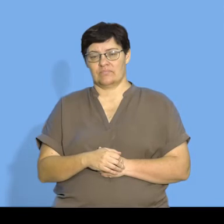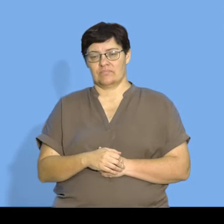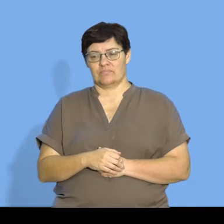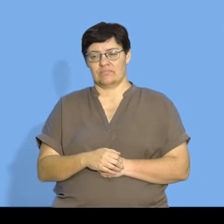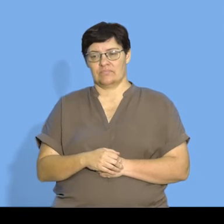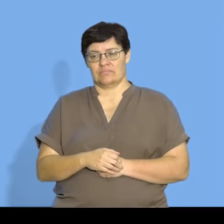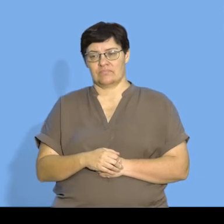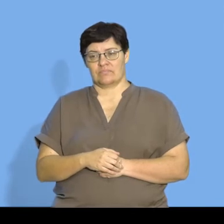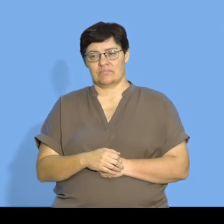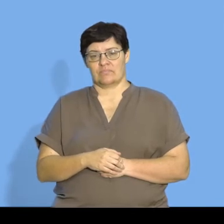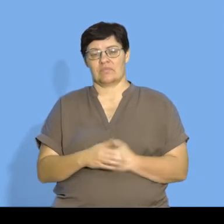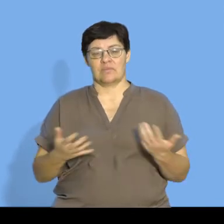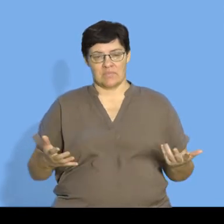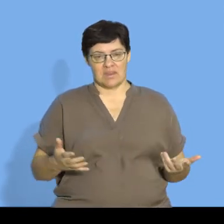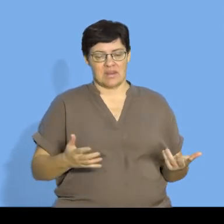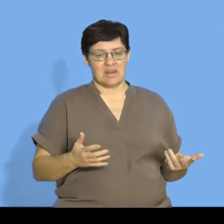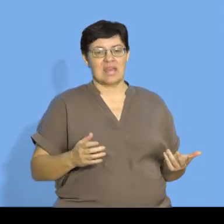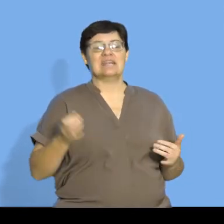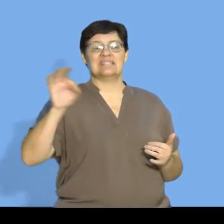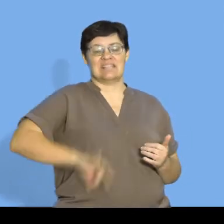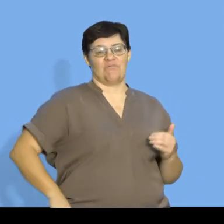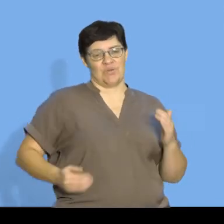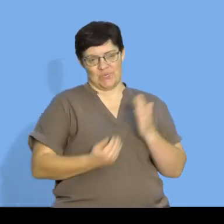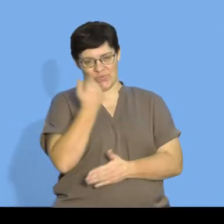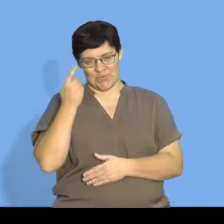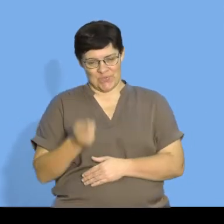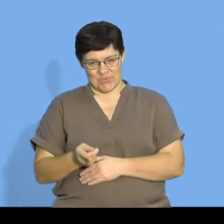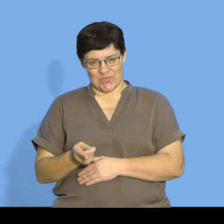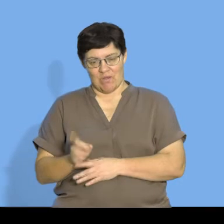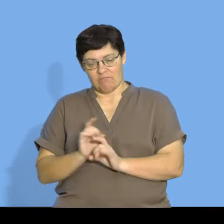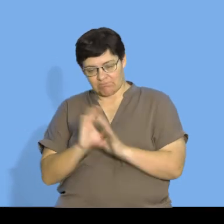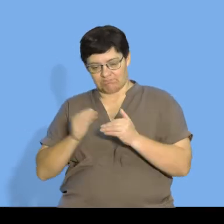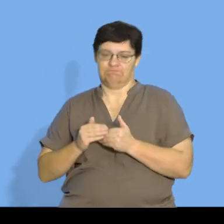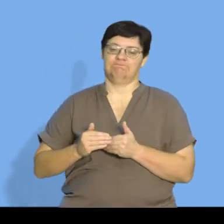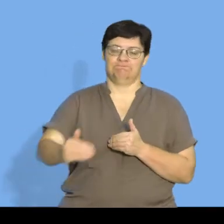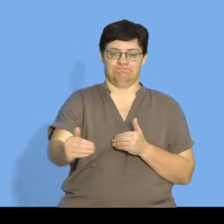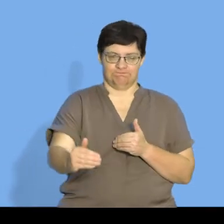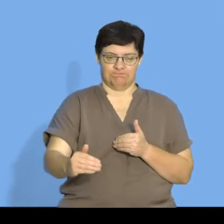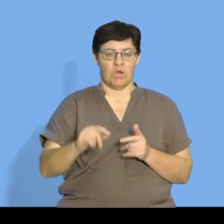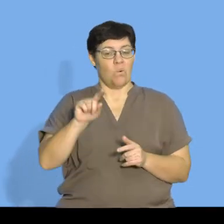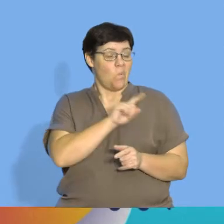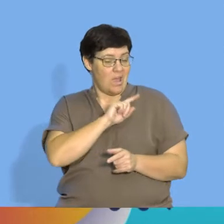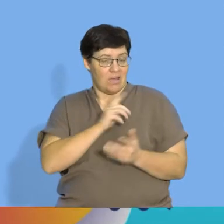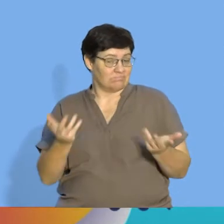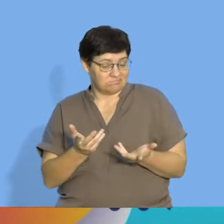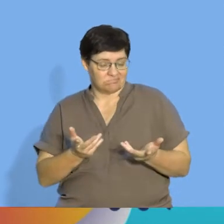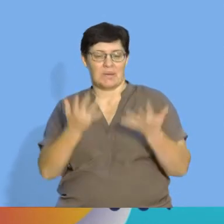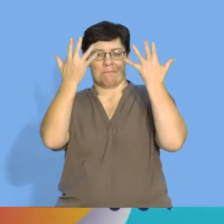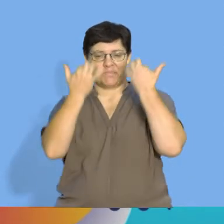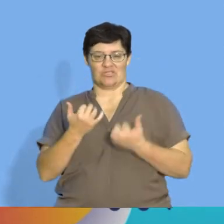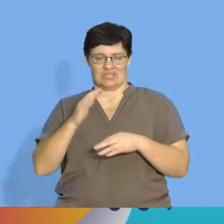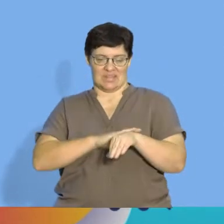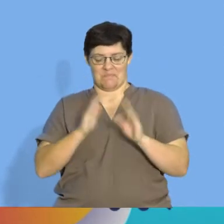There's your 65,090, which is your new salary that you have forecasted in your